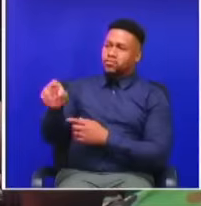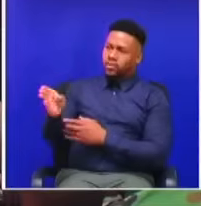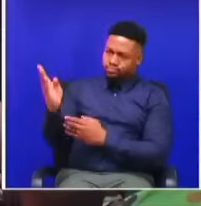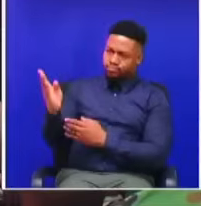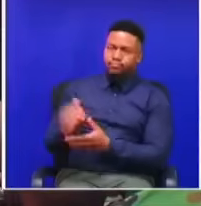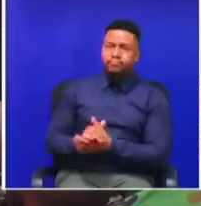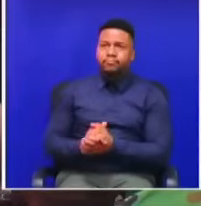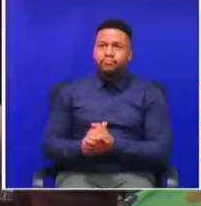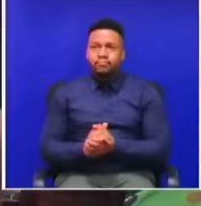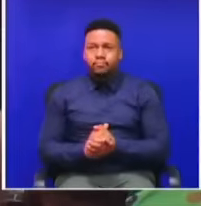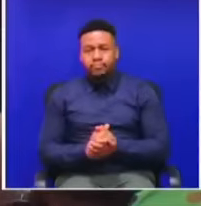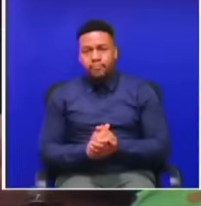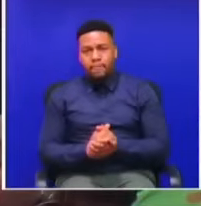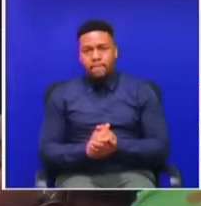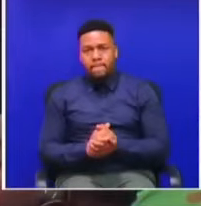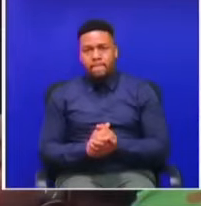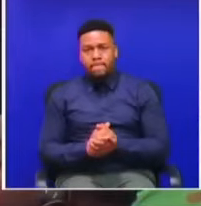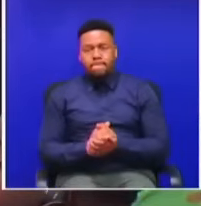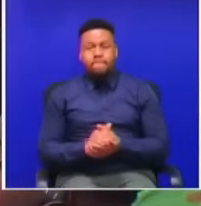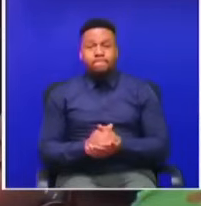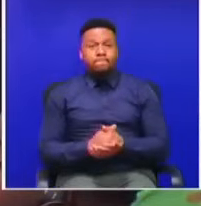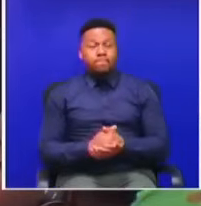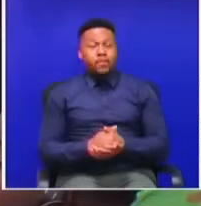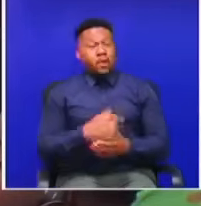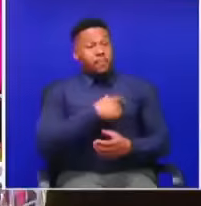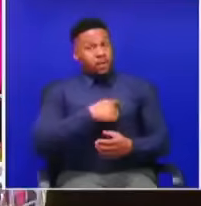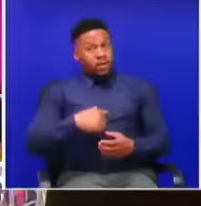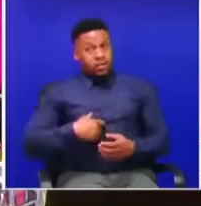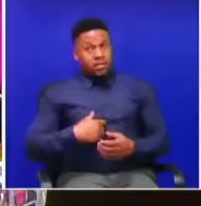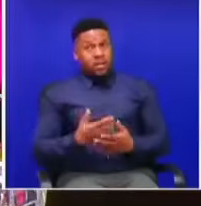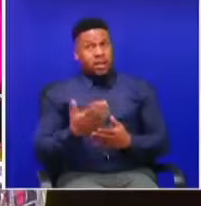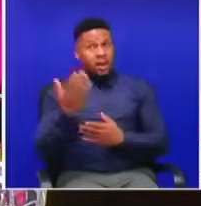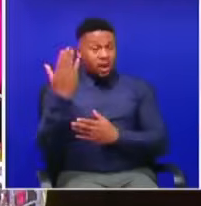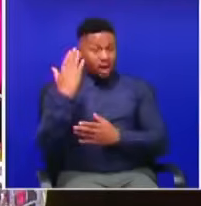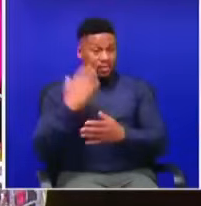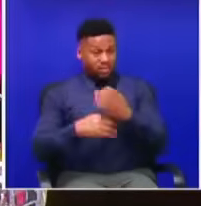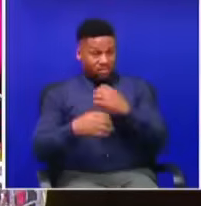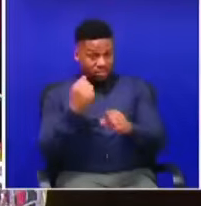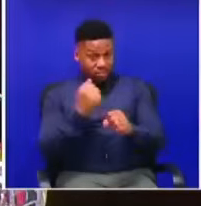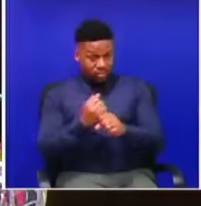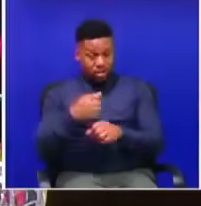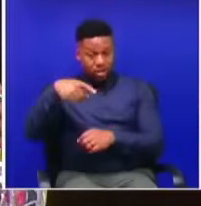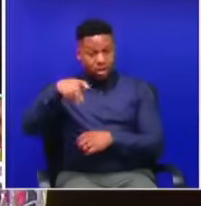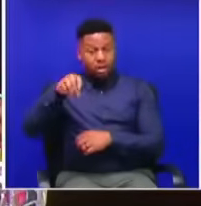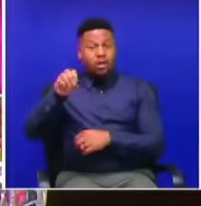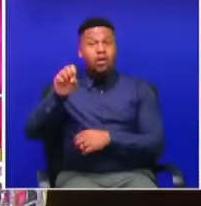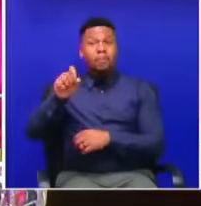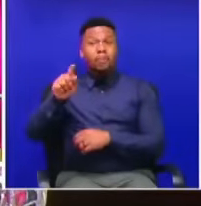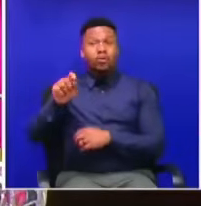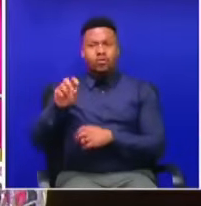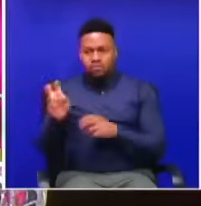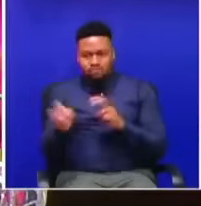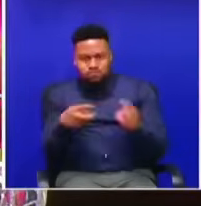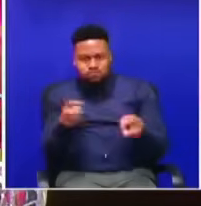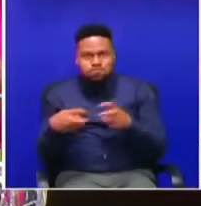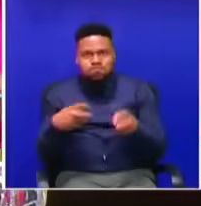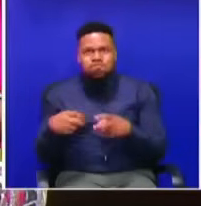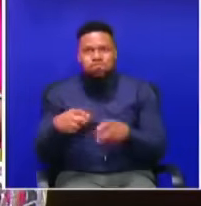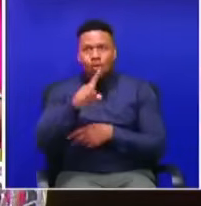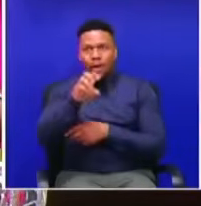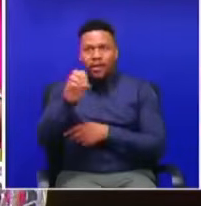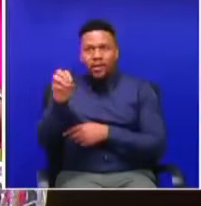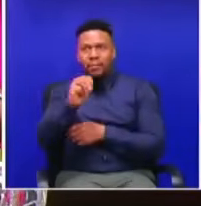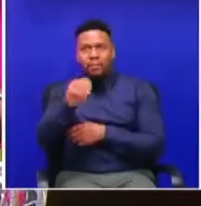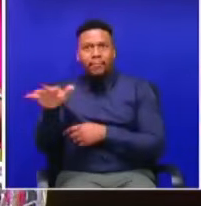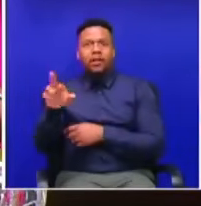Mr. President, last year the Post Bank was looted of 100 million rand of taxpayers' money. This after the